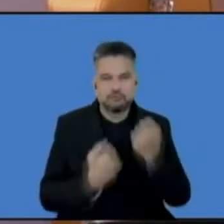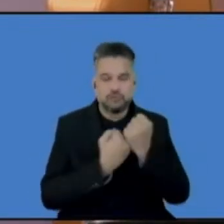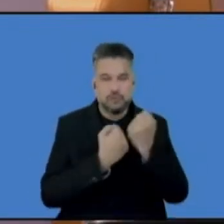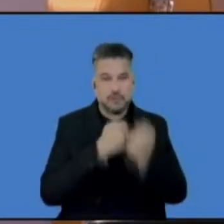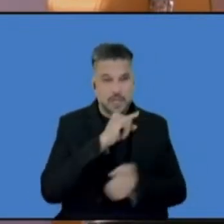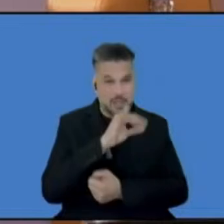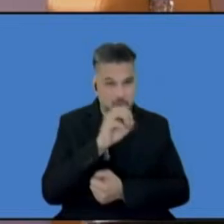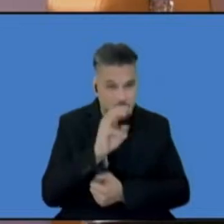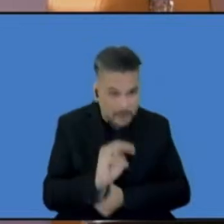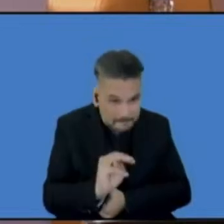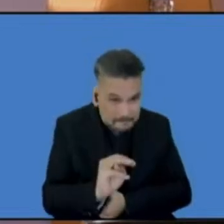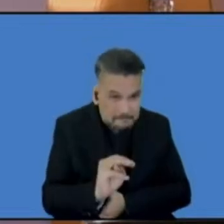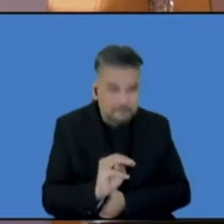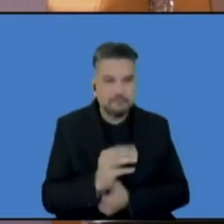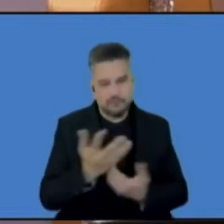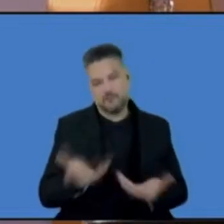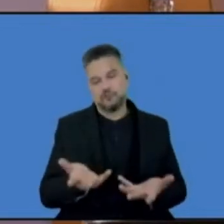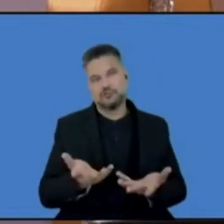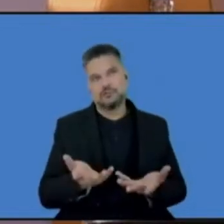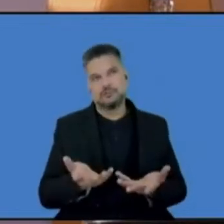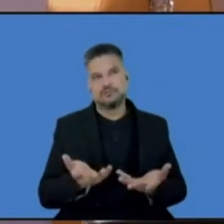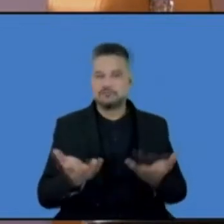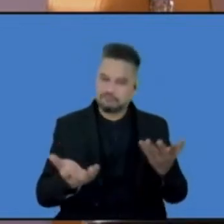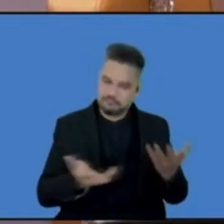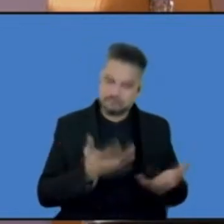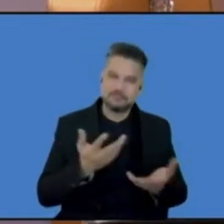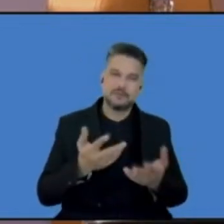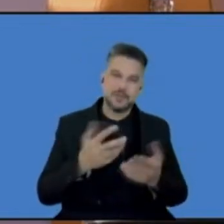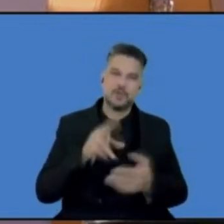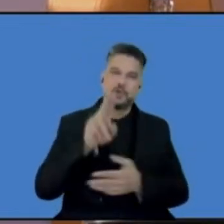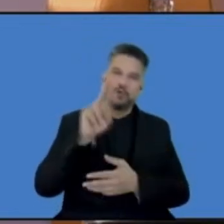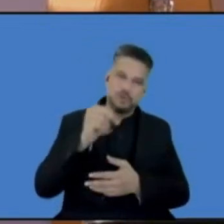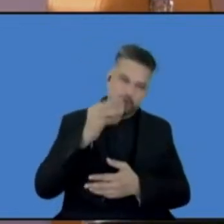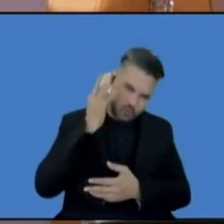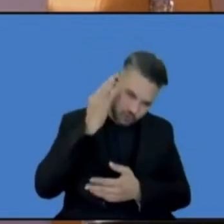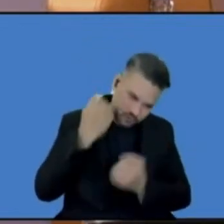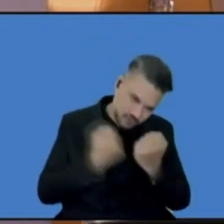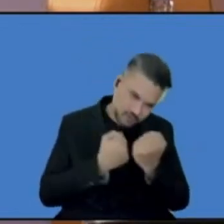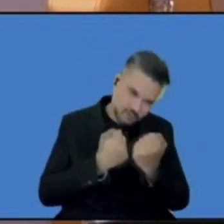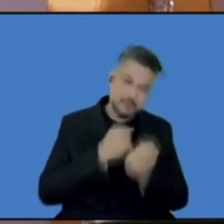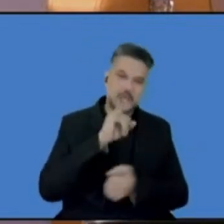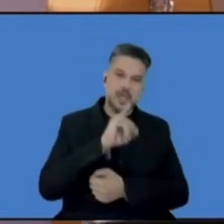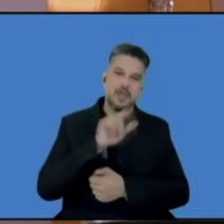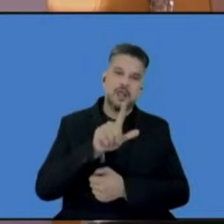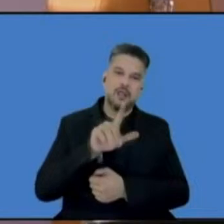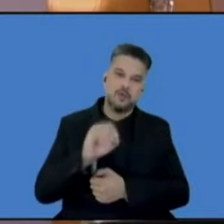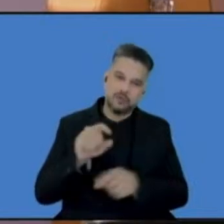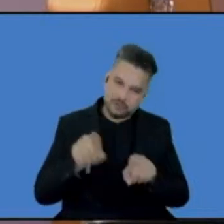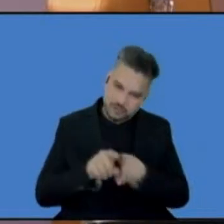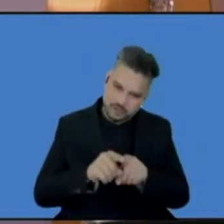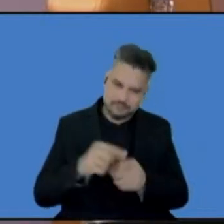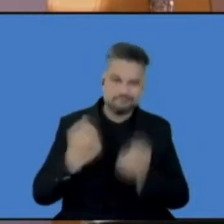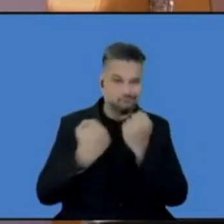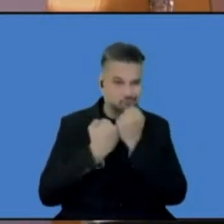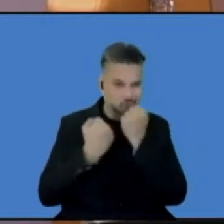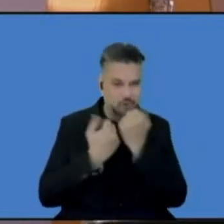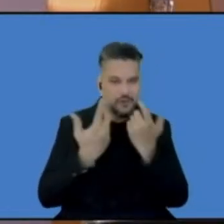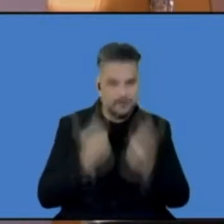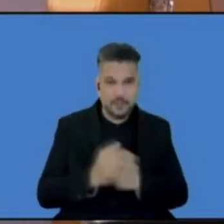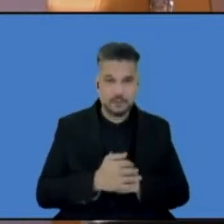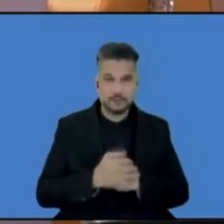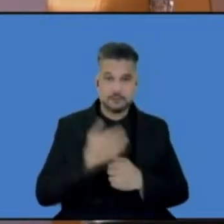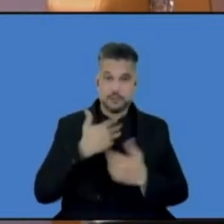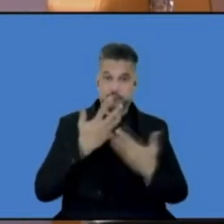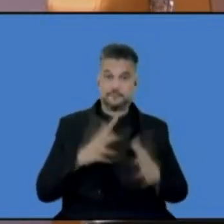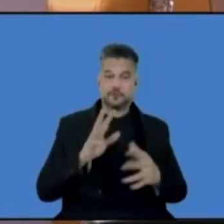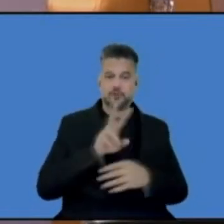this case, of course, with the support of UN Women and ILO as well. There are 21 activities